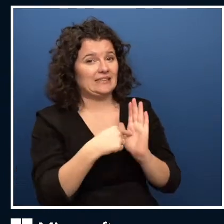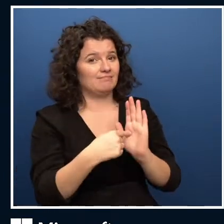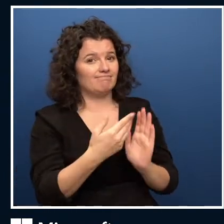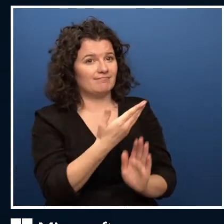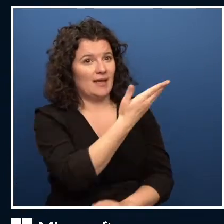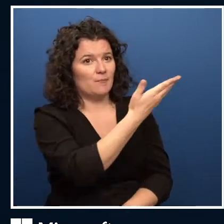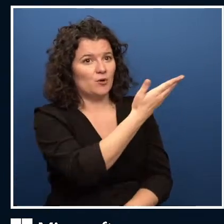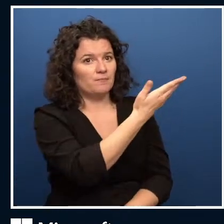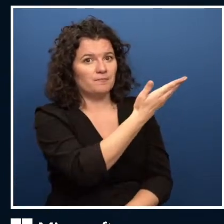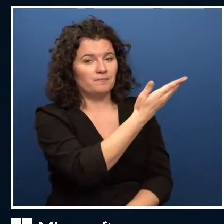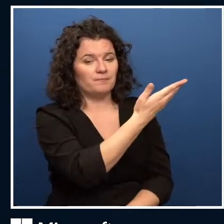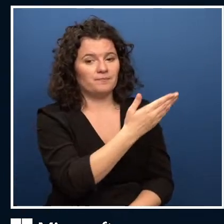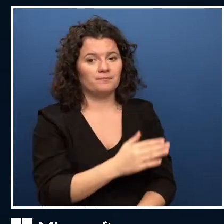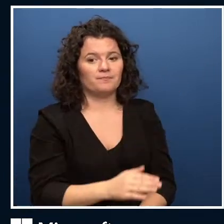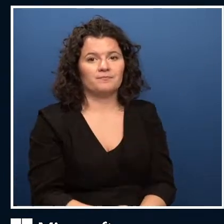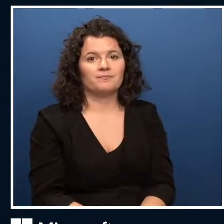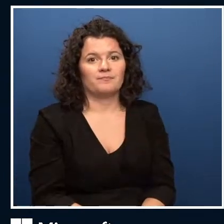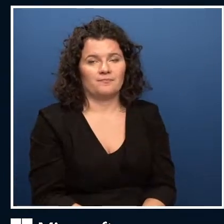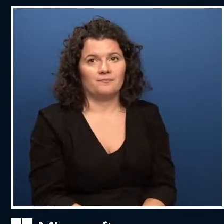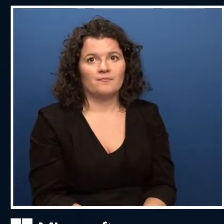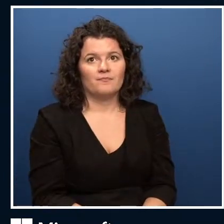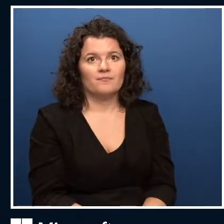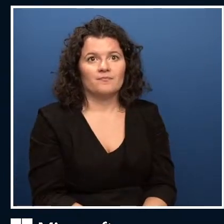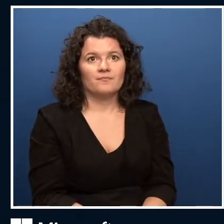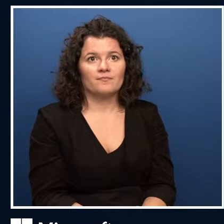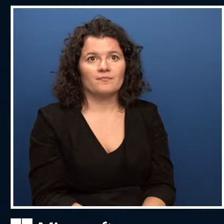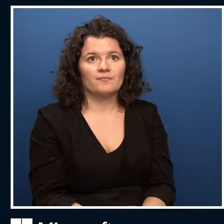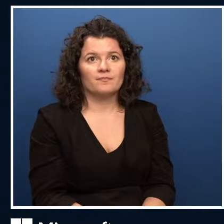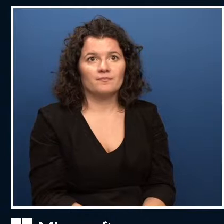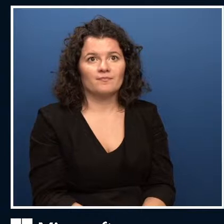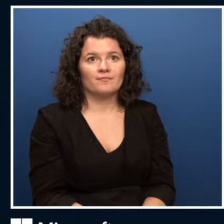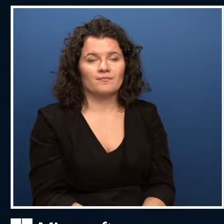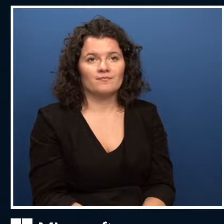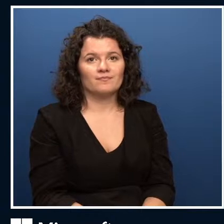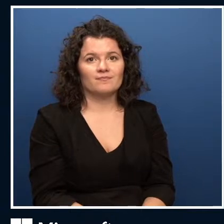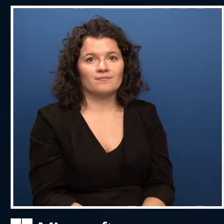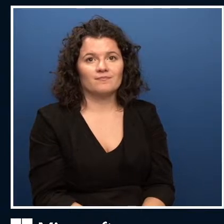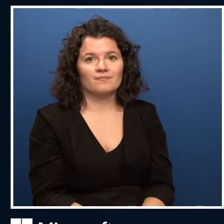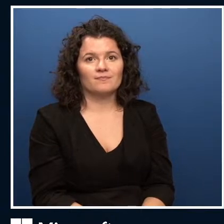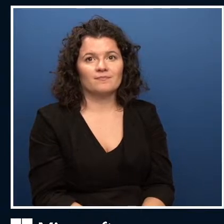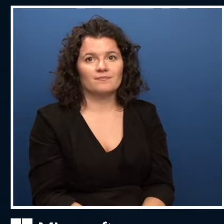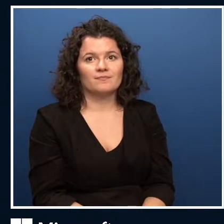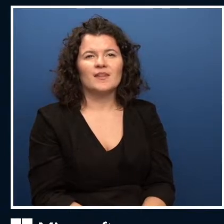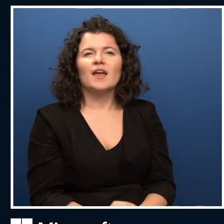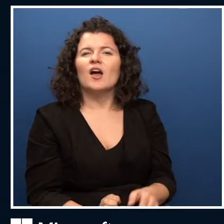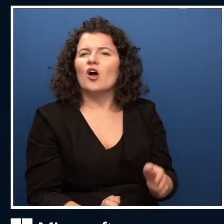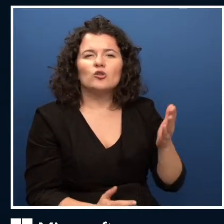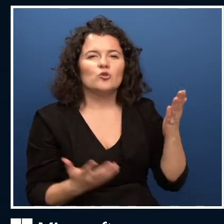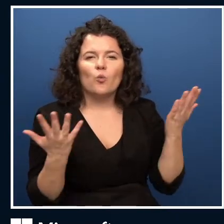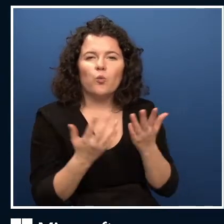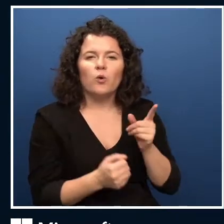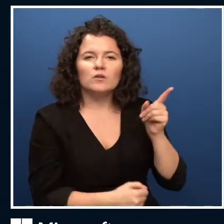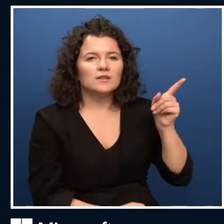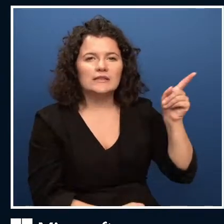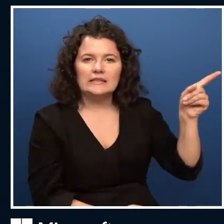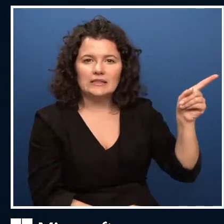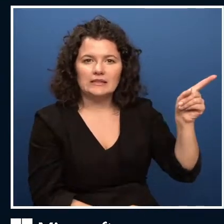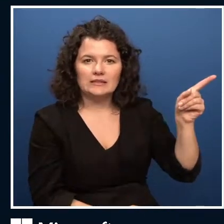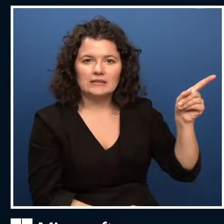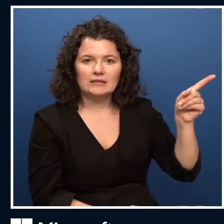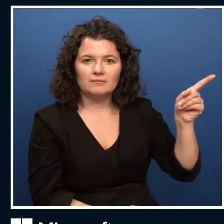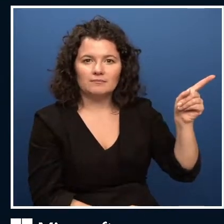So we have something called a spectrogram. So a spectrogram is basically a decibel